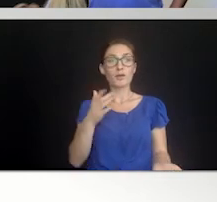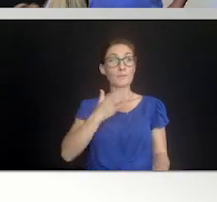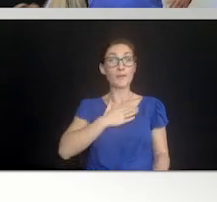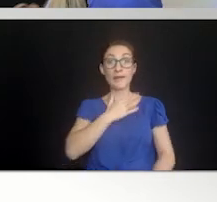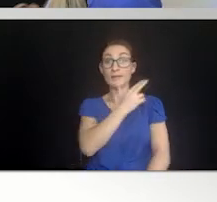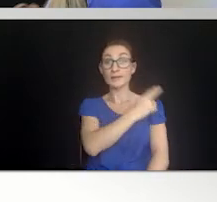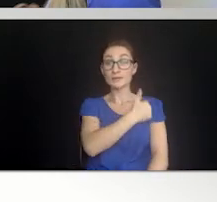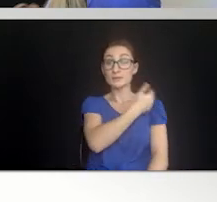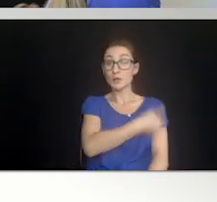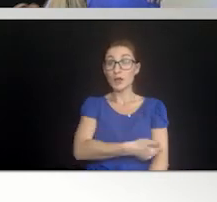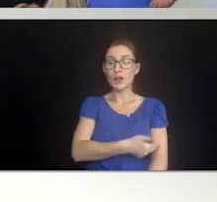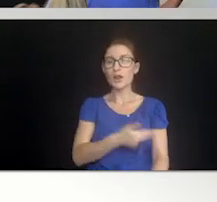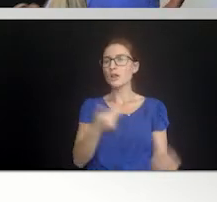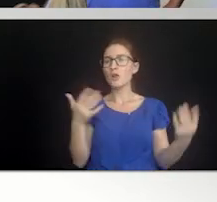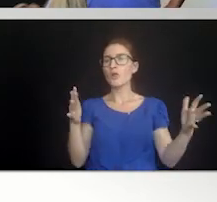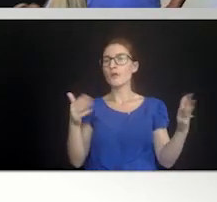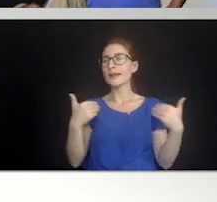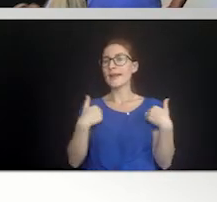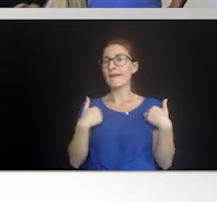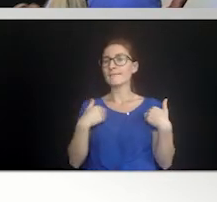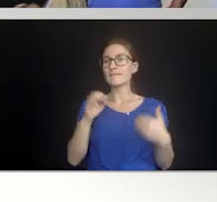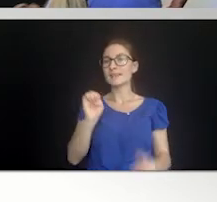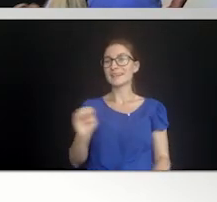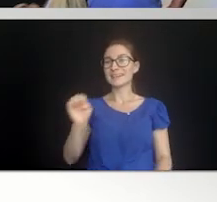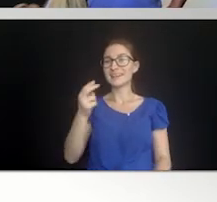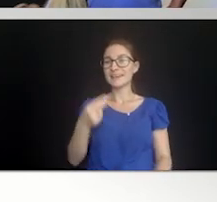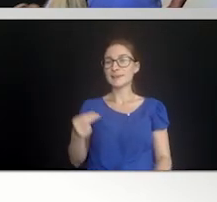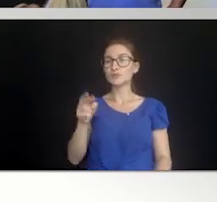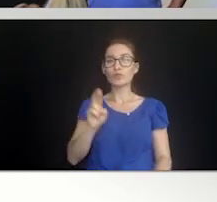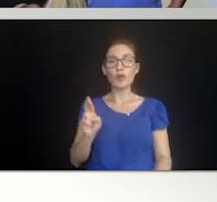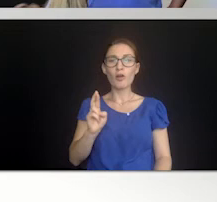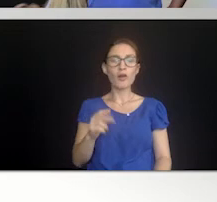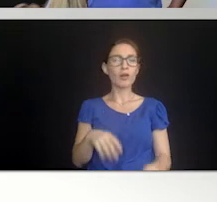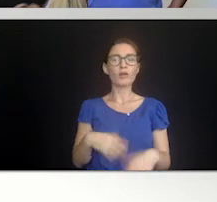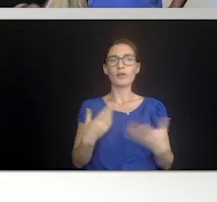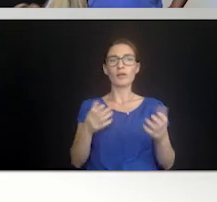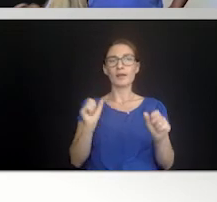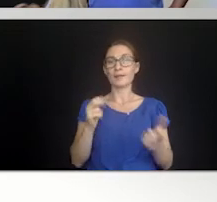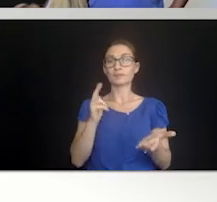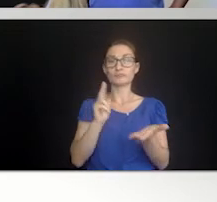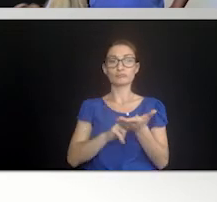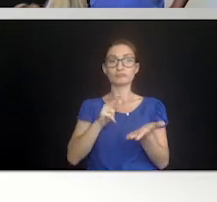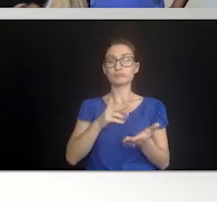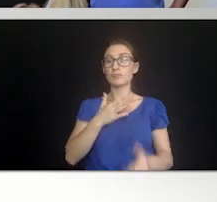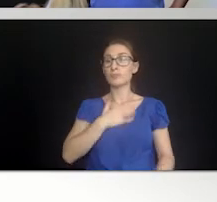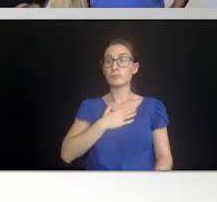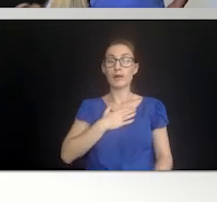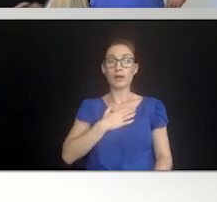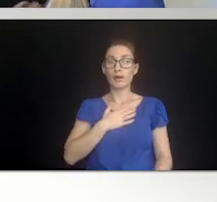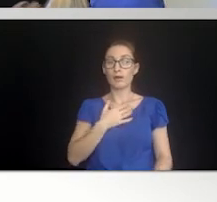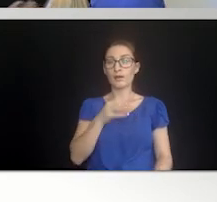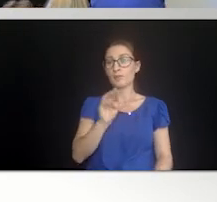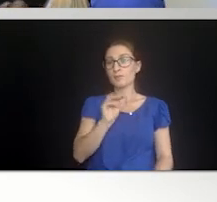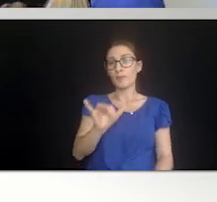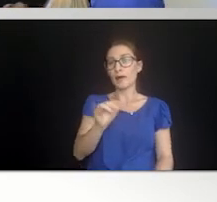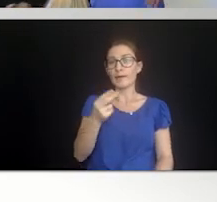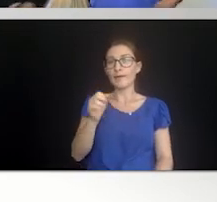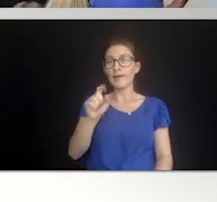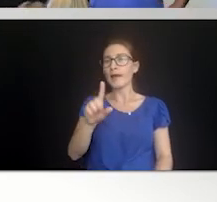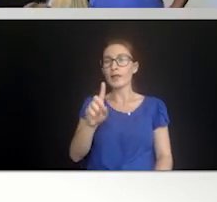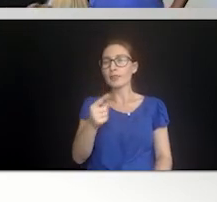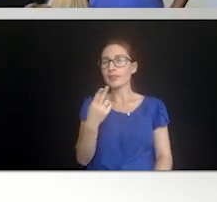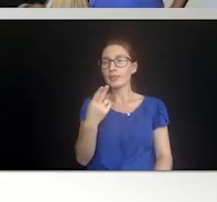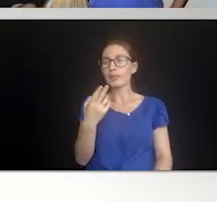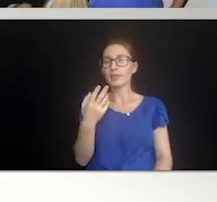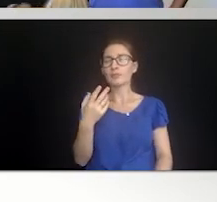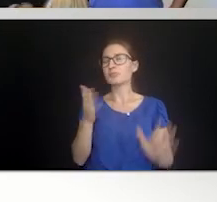my hospital has an EHR, or I can log into my health at, so forth